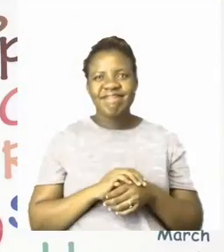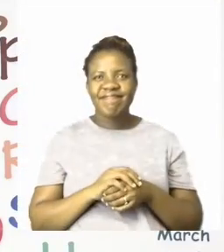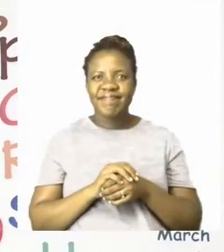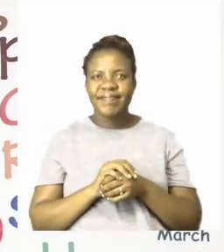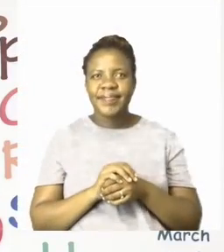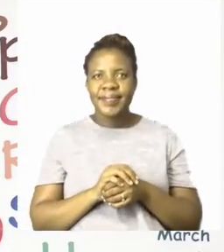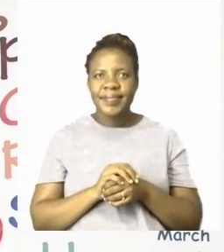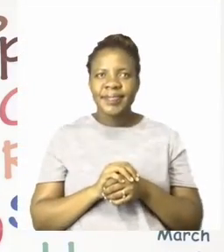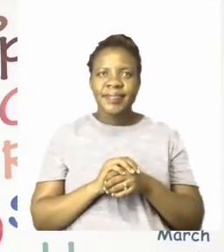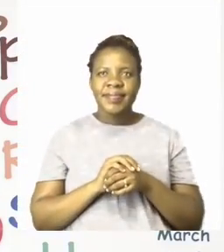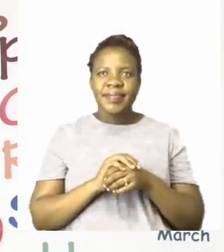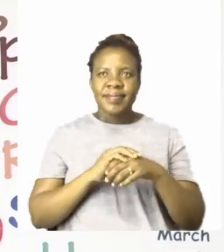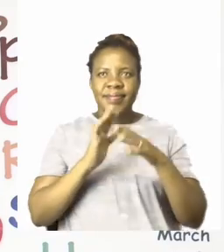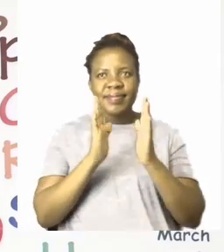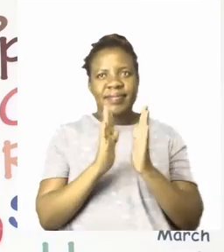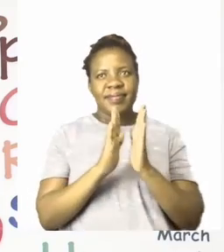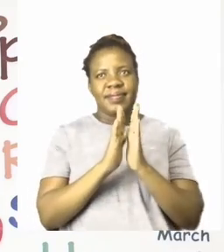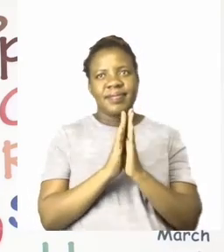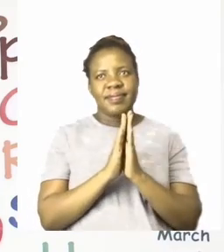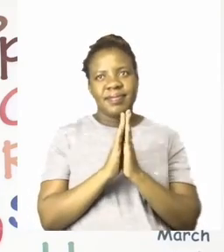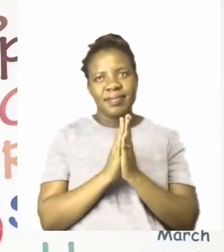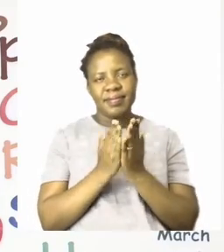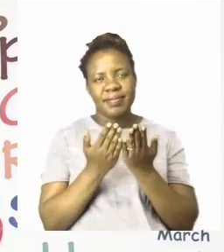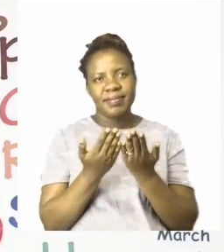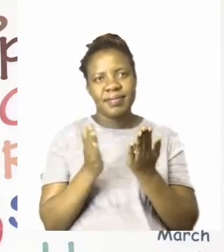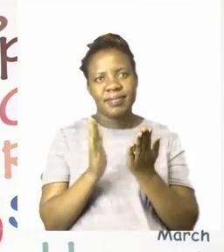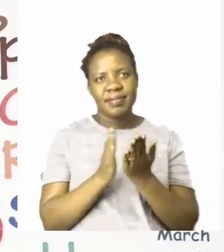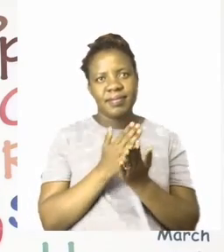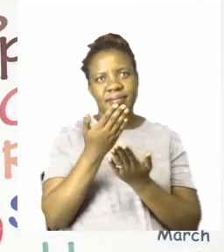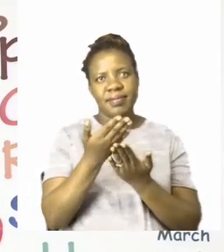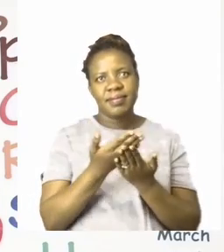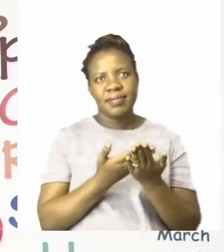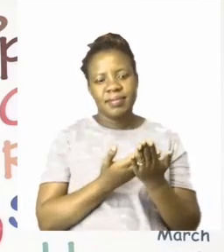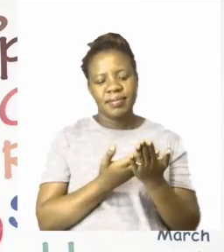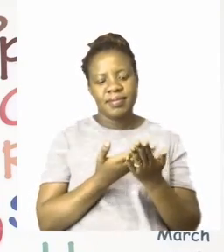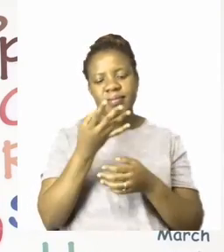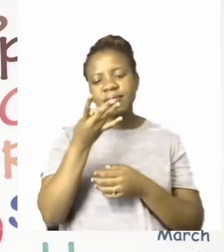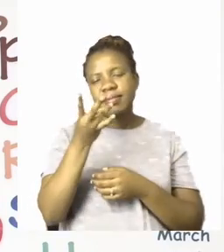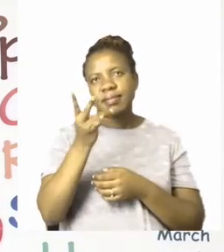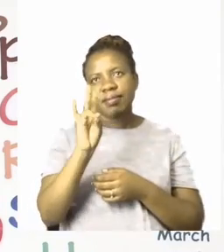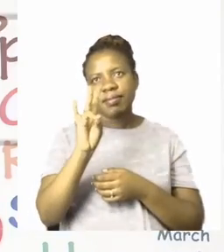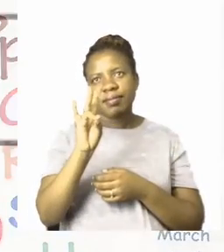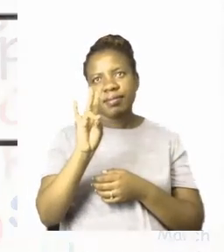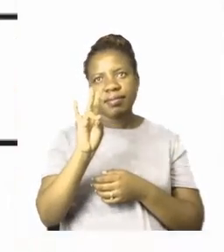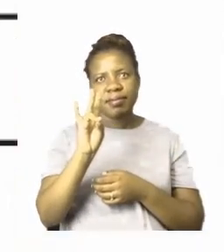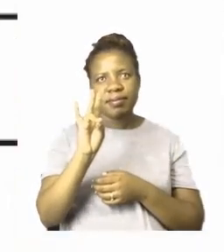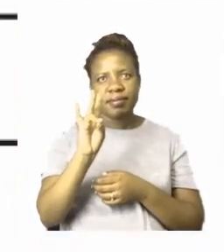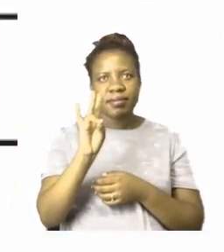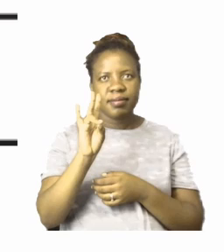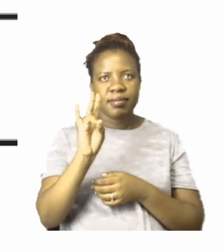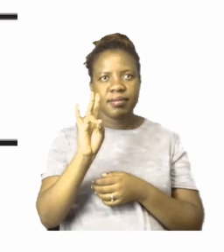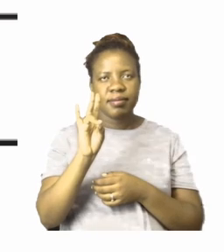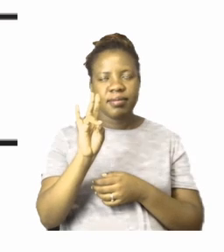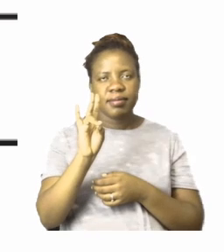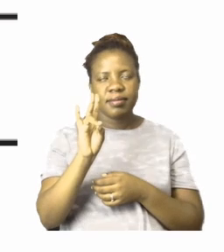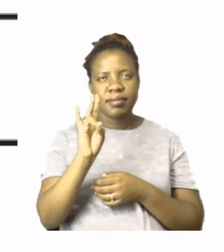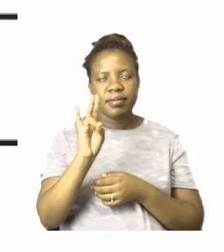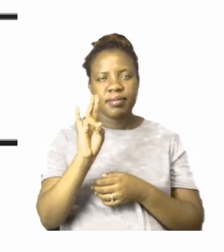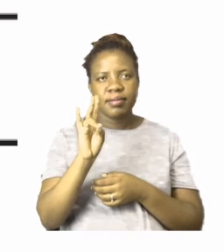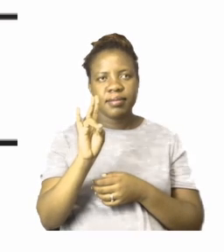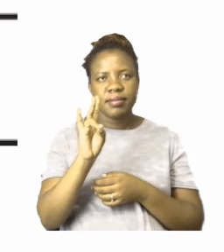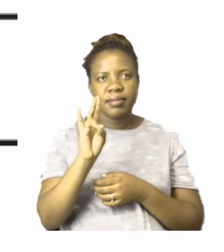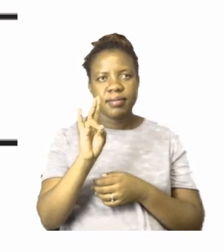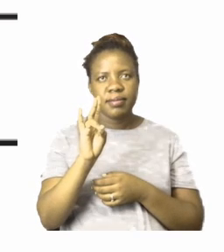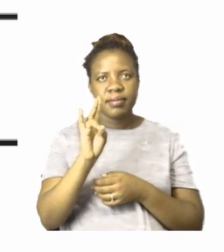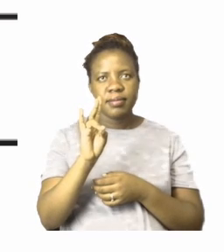In this part of our lesson, let's turn our booklets to page 7. Let's